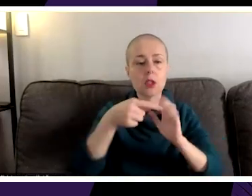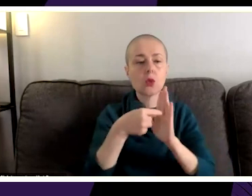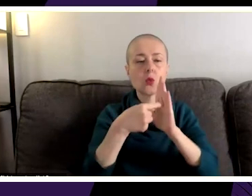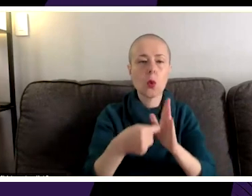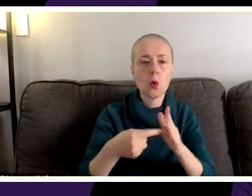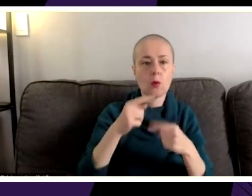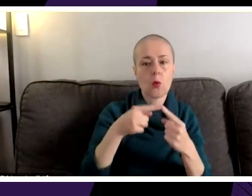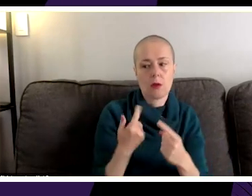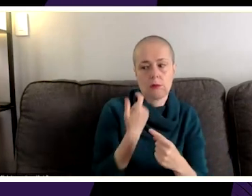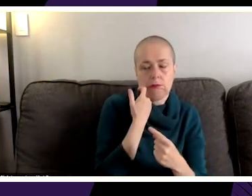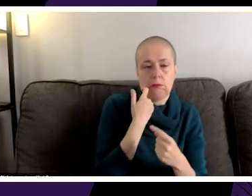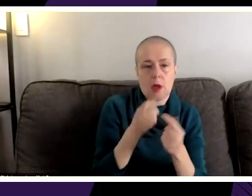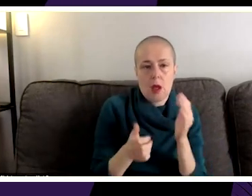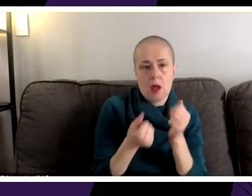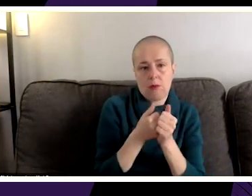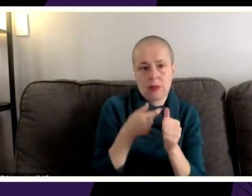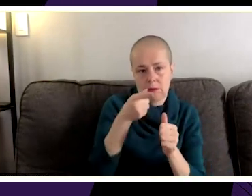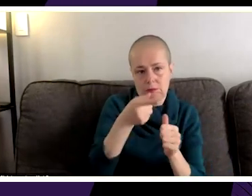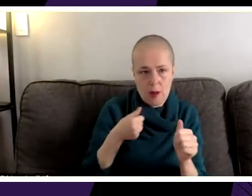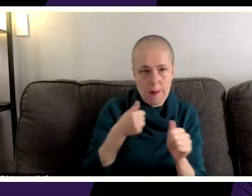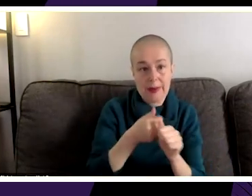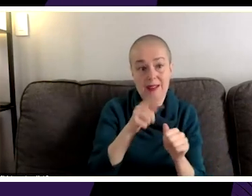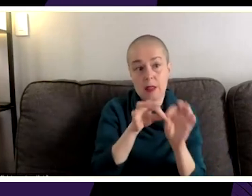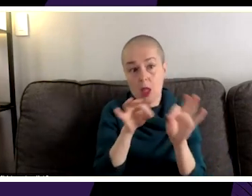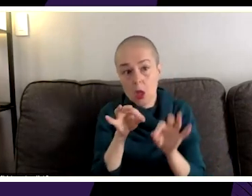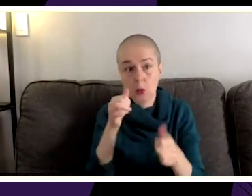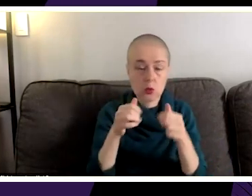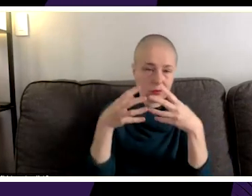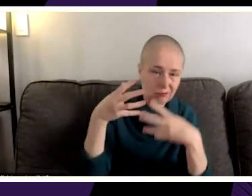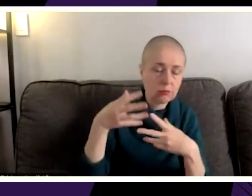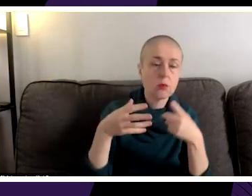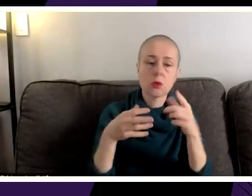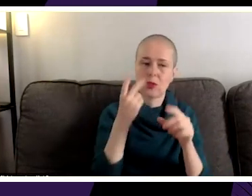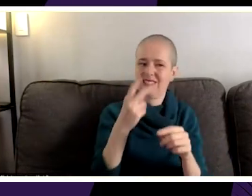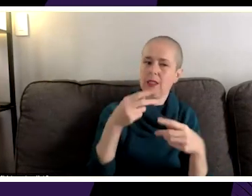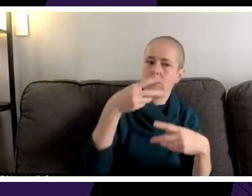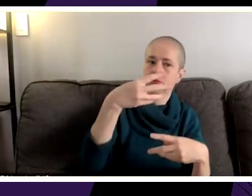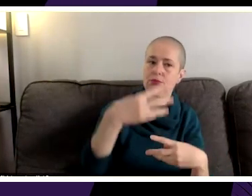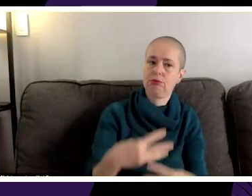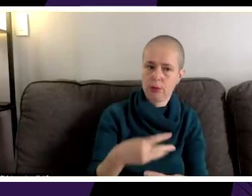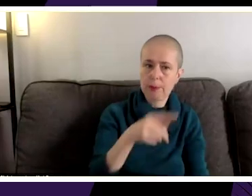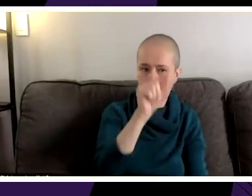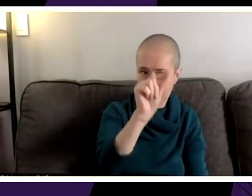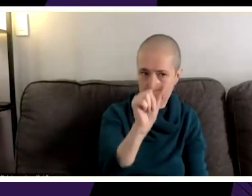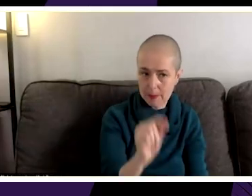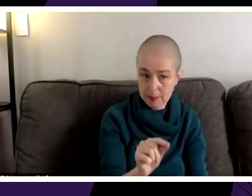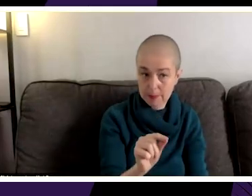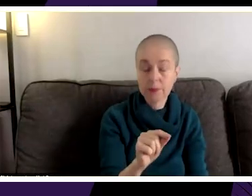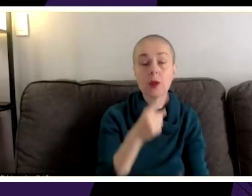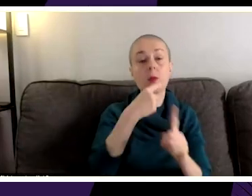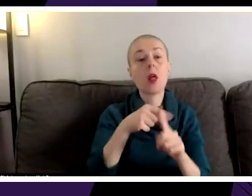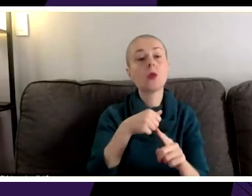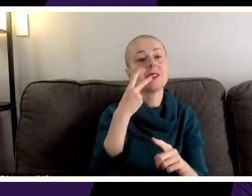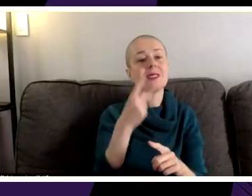last updated, that Spanish was updated on this date, Hindi on this date, simply for Korean and simplified Chinese. And it also tags the